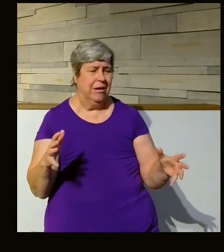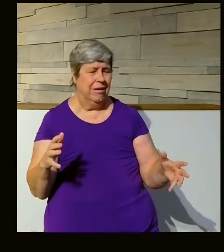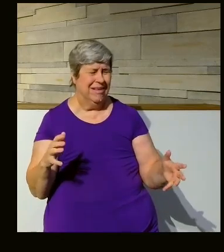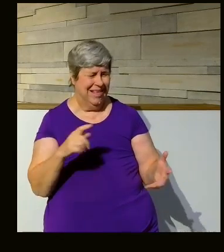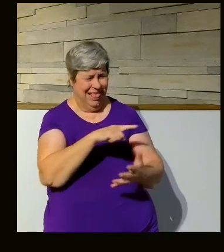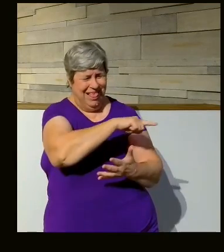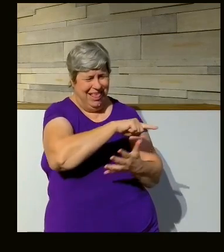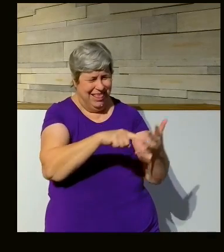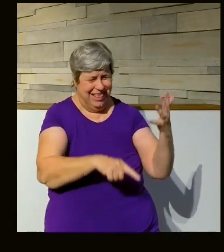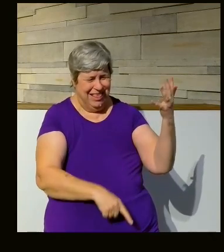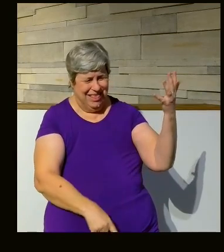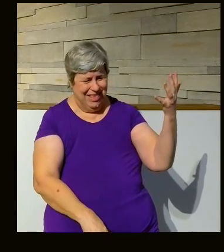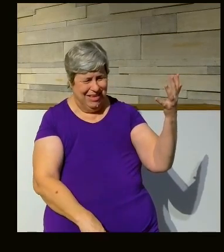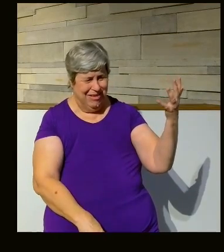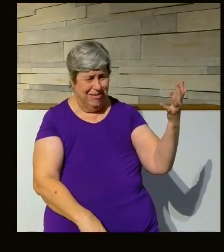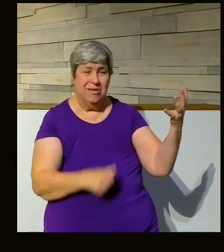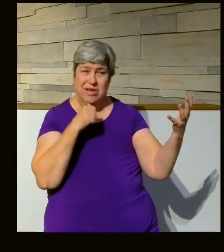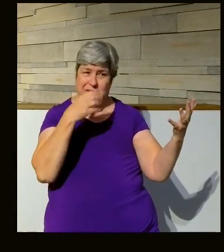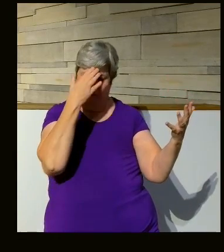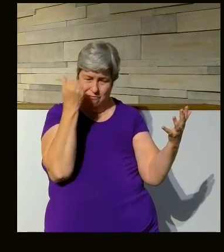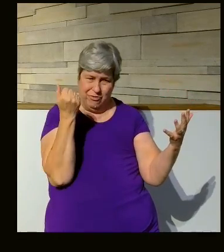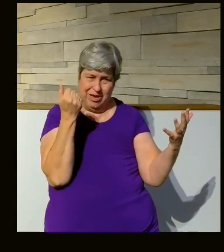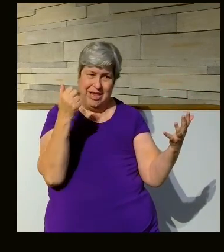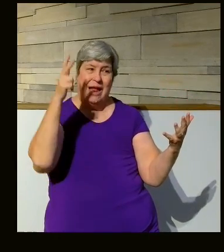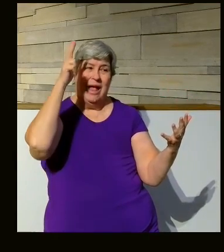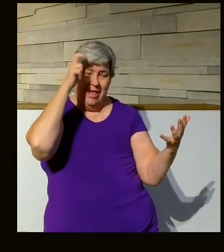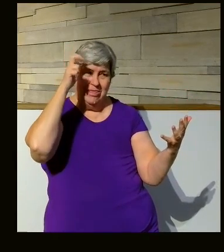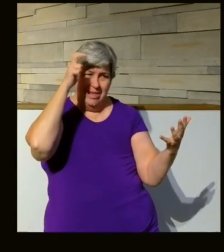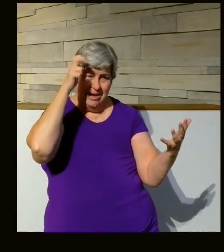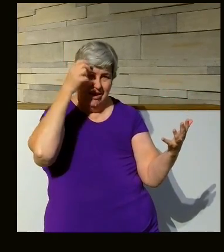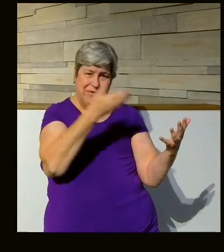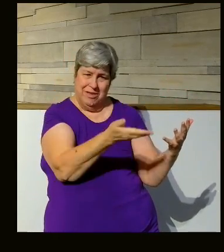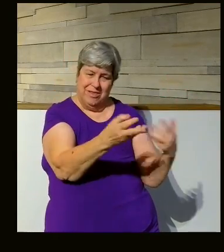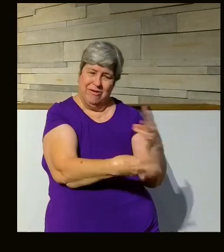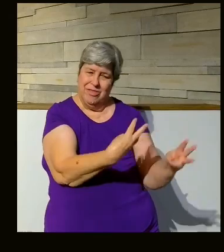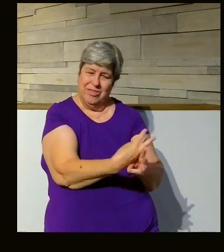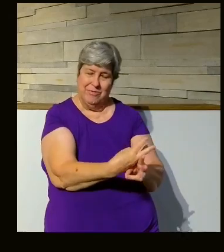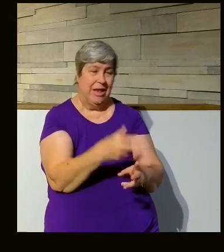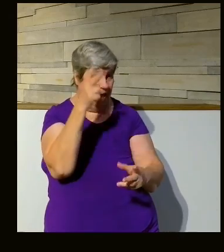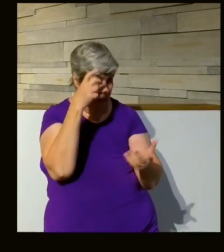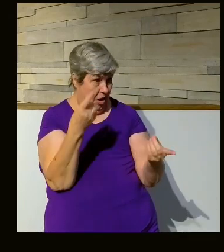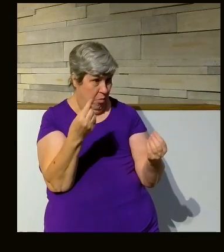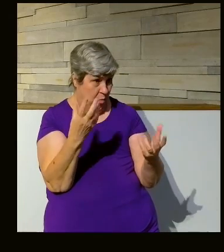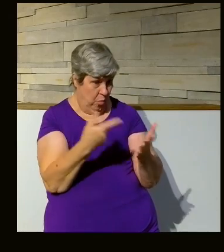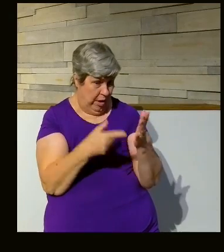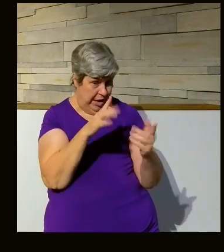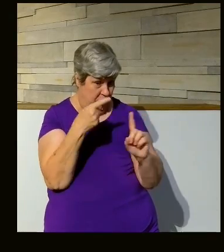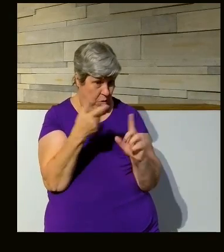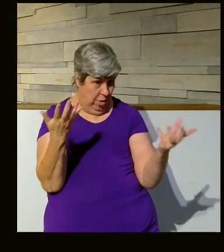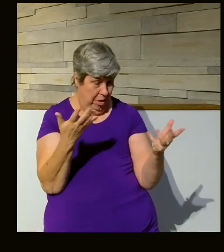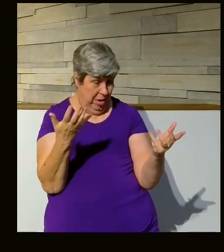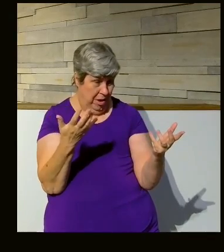of this, even though it's not in our psalm, don't forget that the devil is out there too. What does Satan want to do? What's the number one goal of